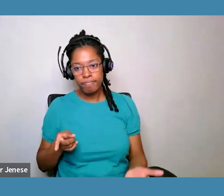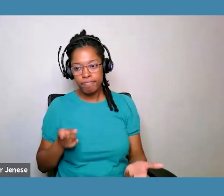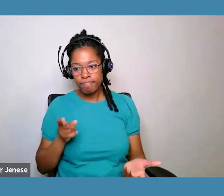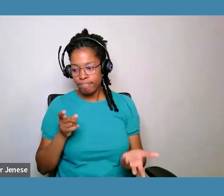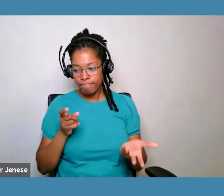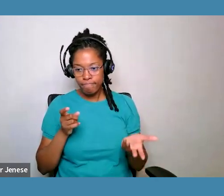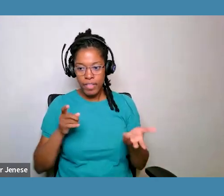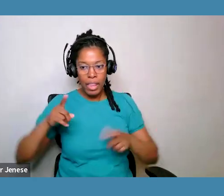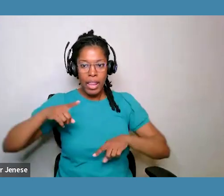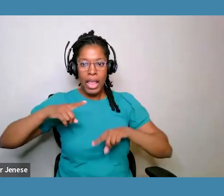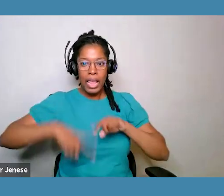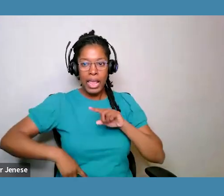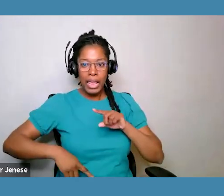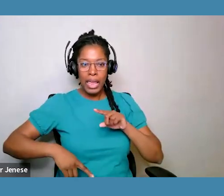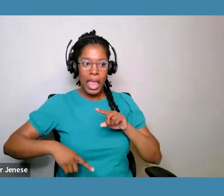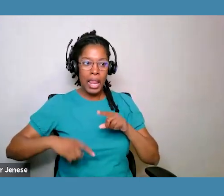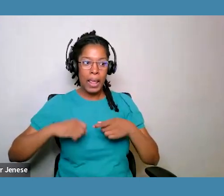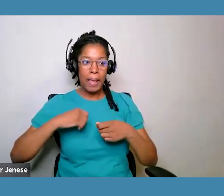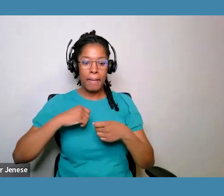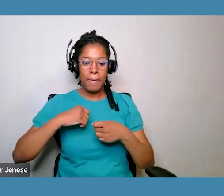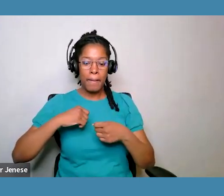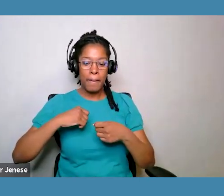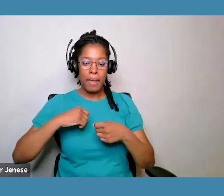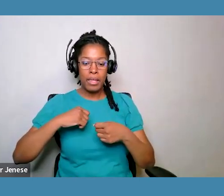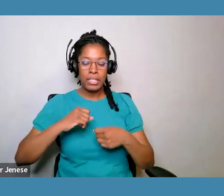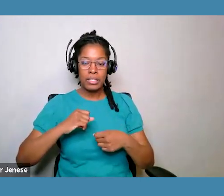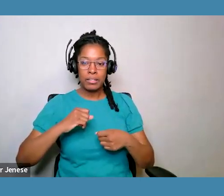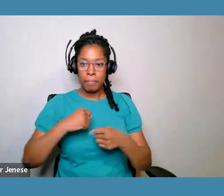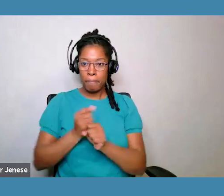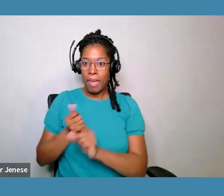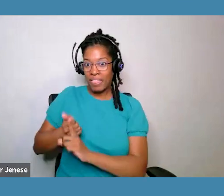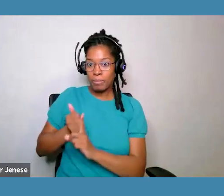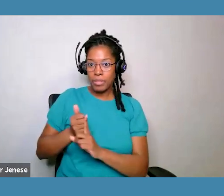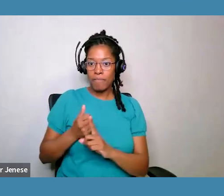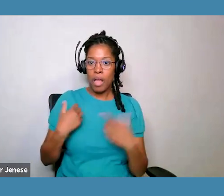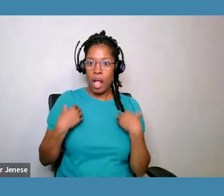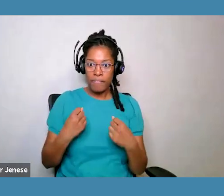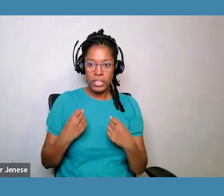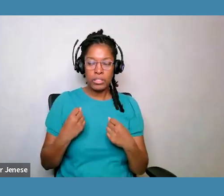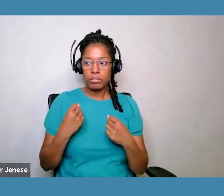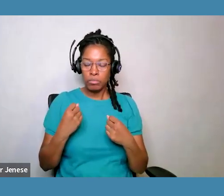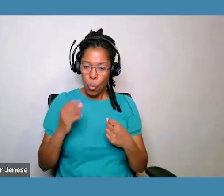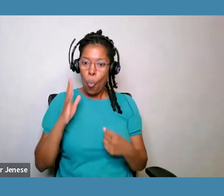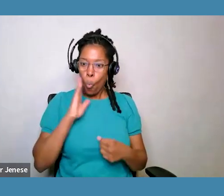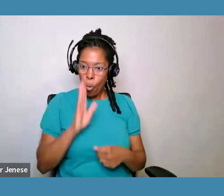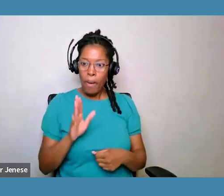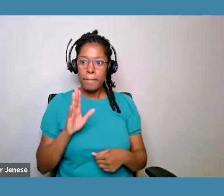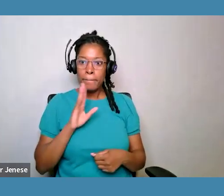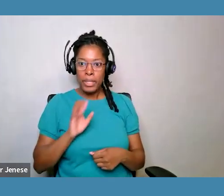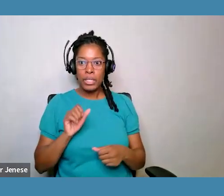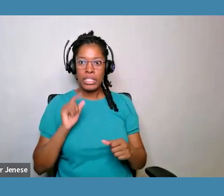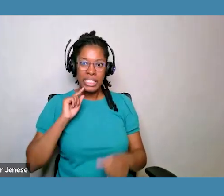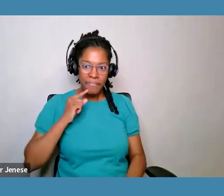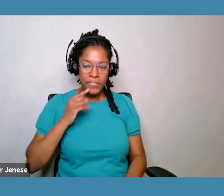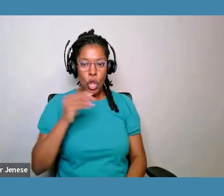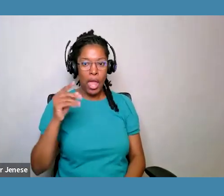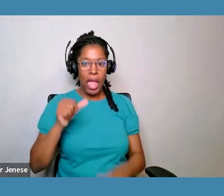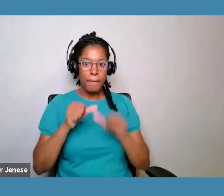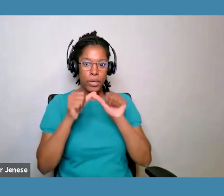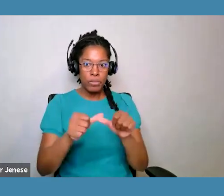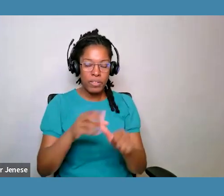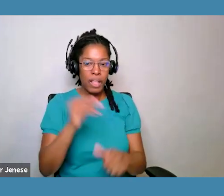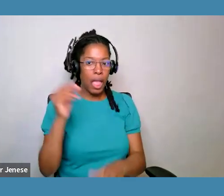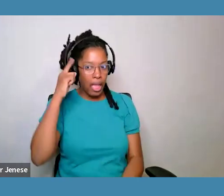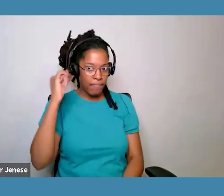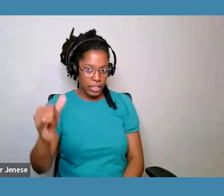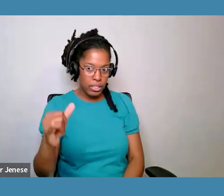they can't make themselves confident that this is going to be severe and pervasive and extend